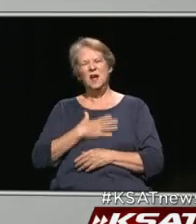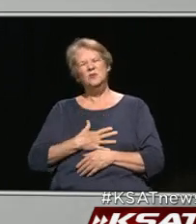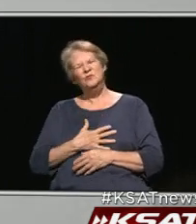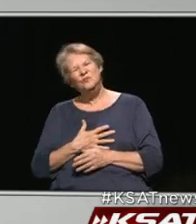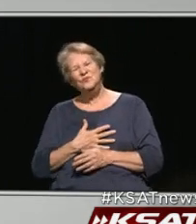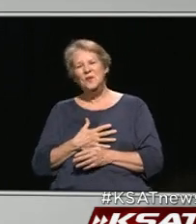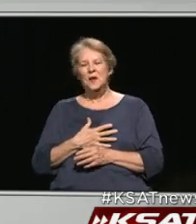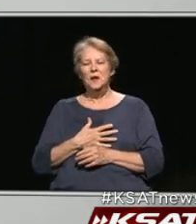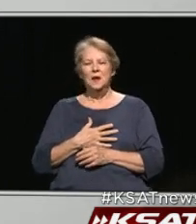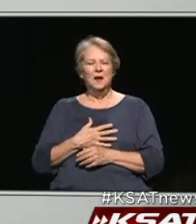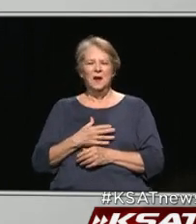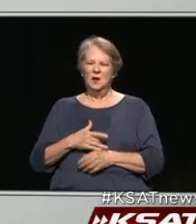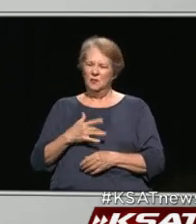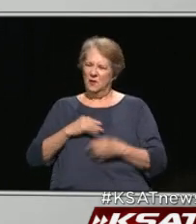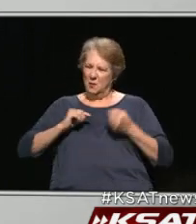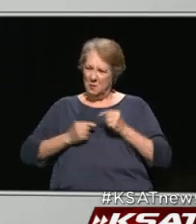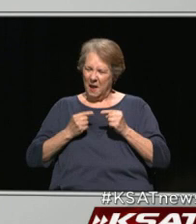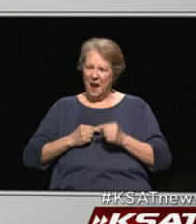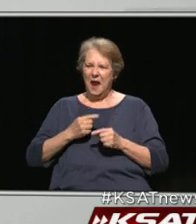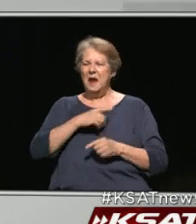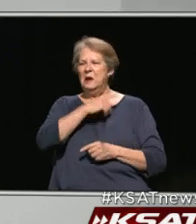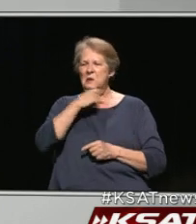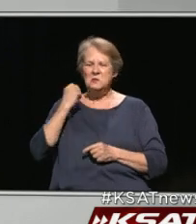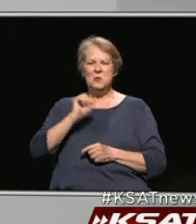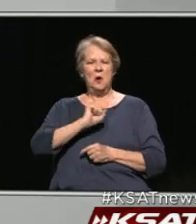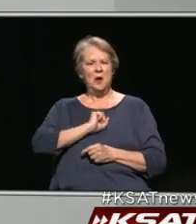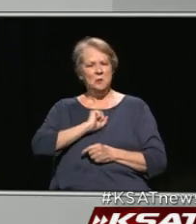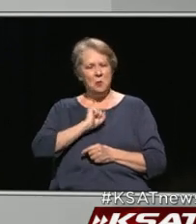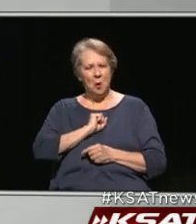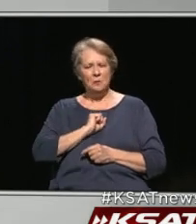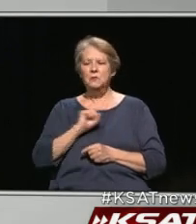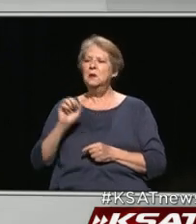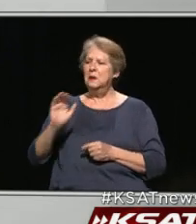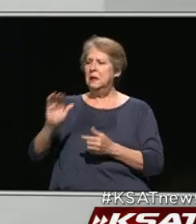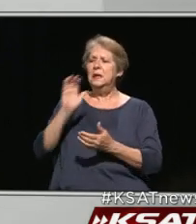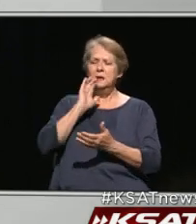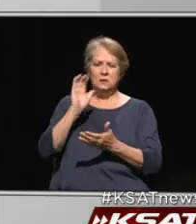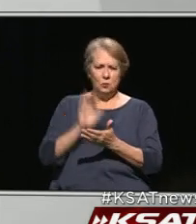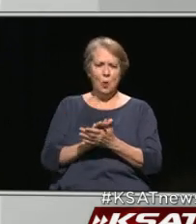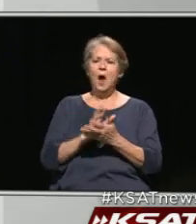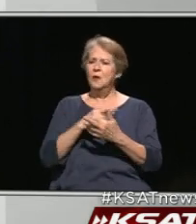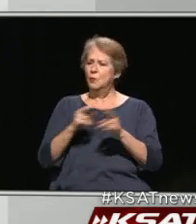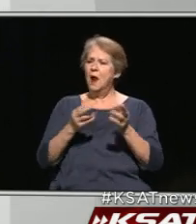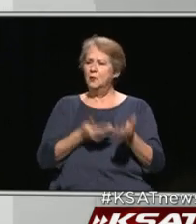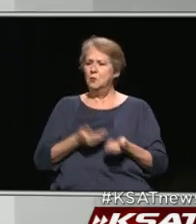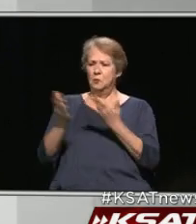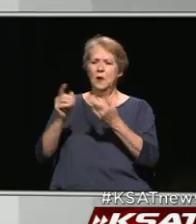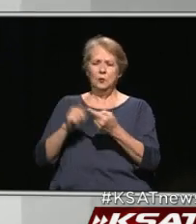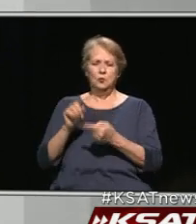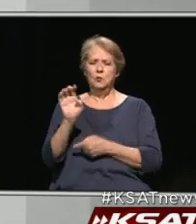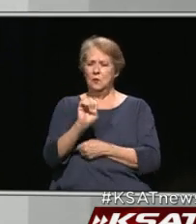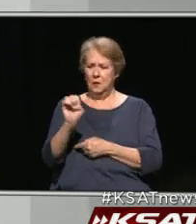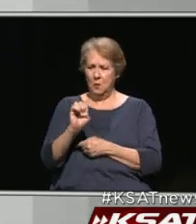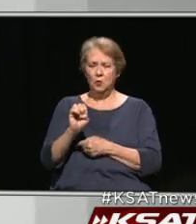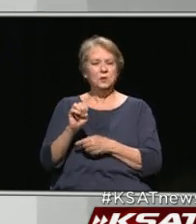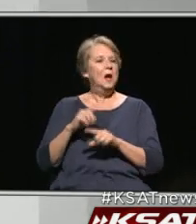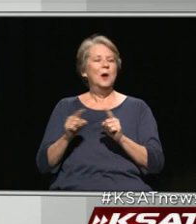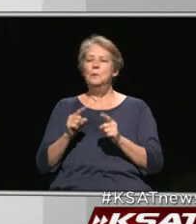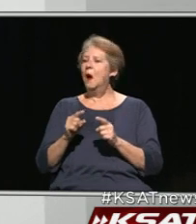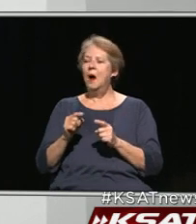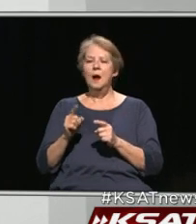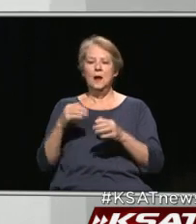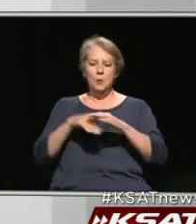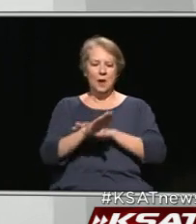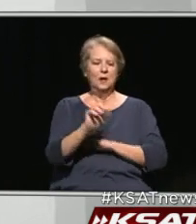of pains and a dry cough. His wife was getting ready to take him to the emergency center, but he went in the restroom